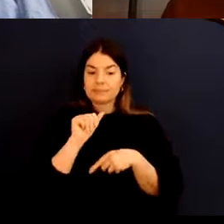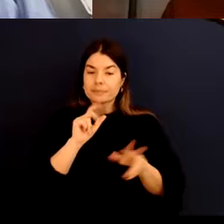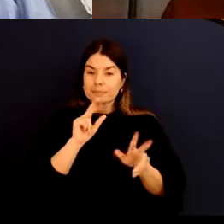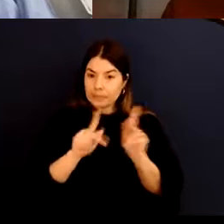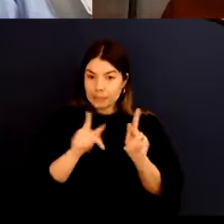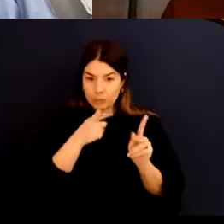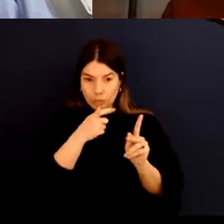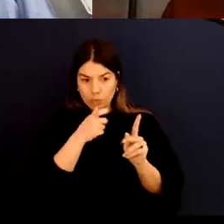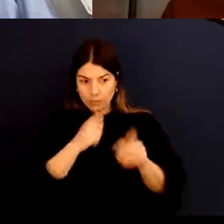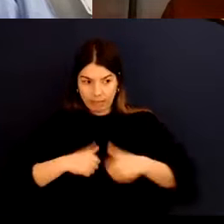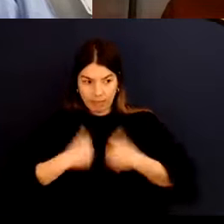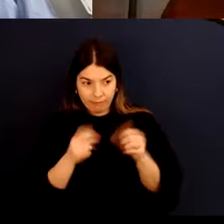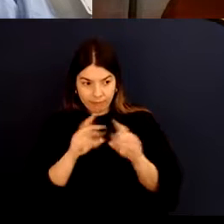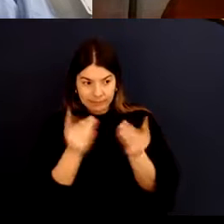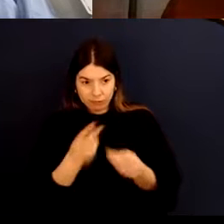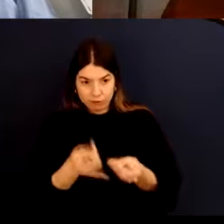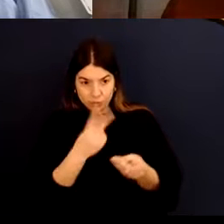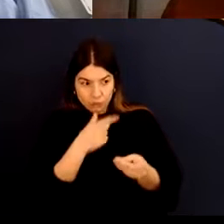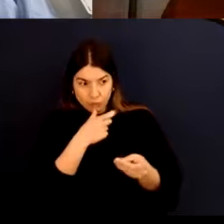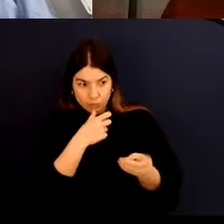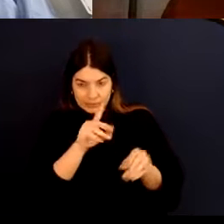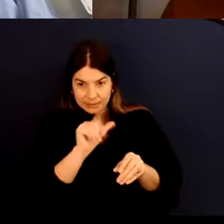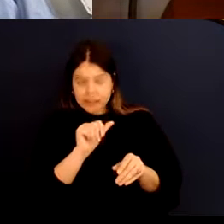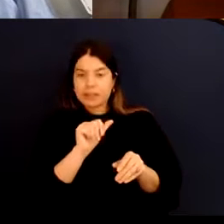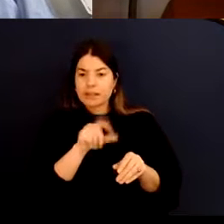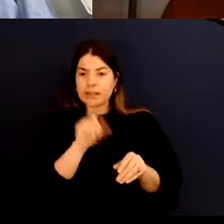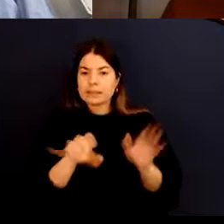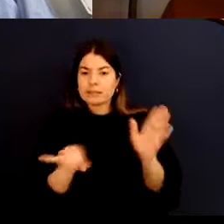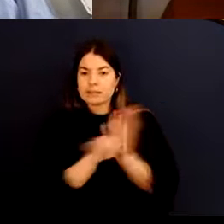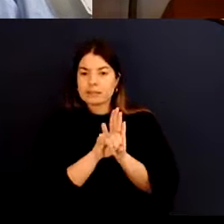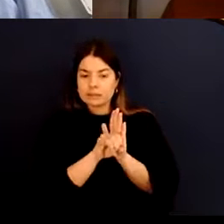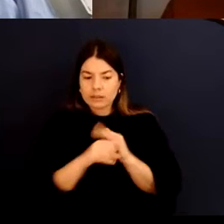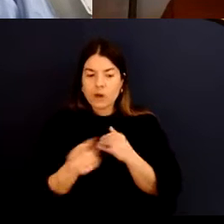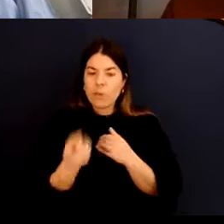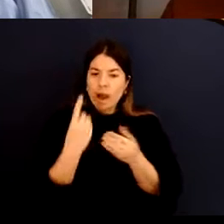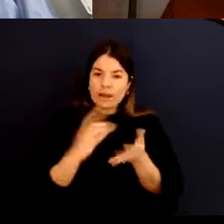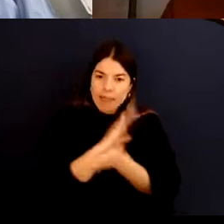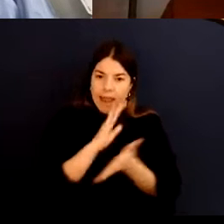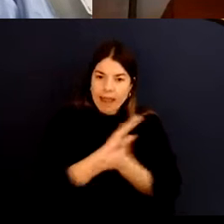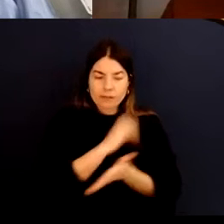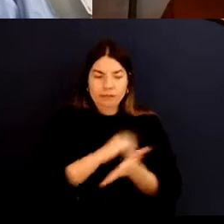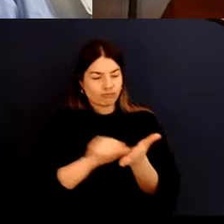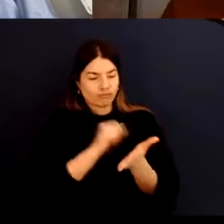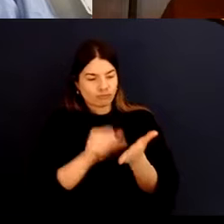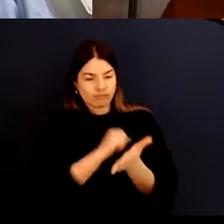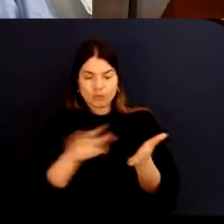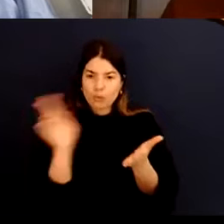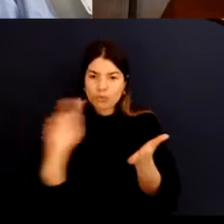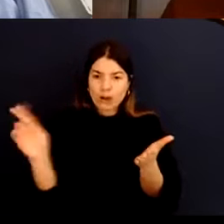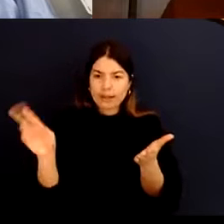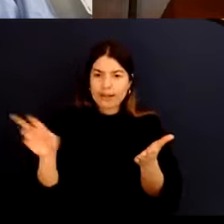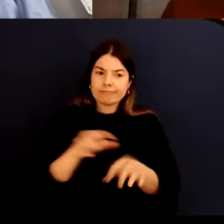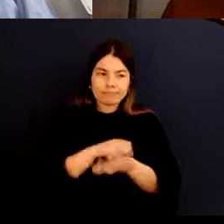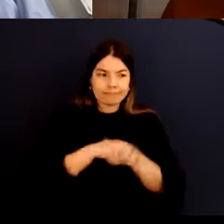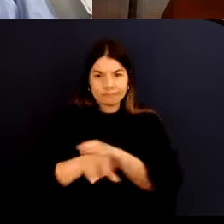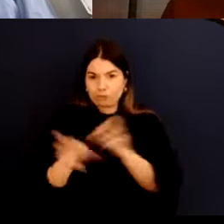are recognized as well. We have to be on one page, be uniform, be proactive, and making sure that we address